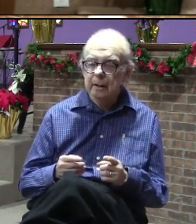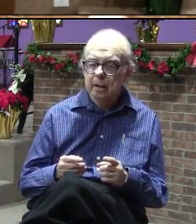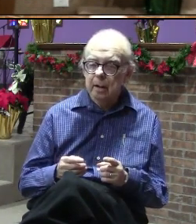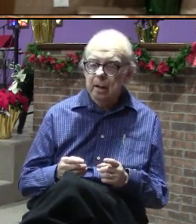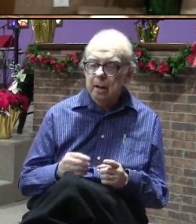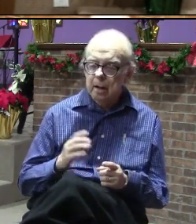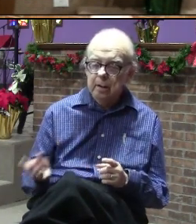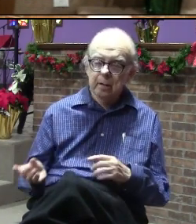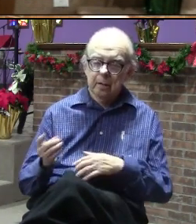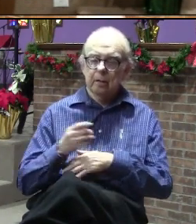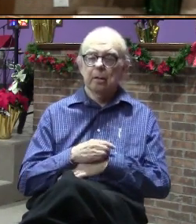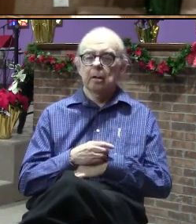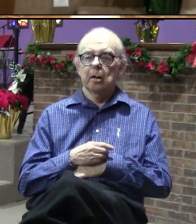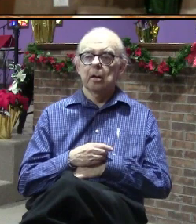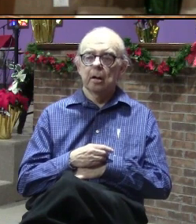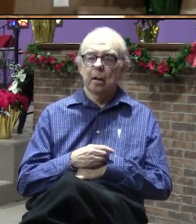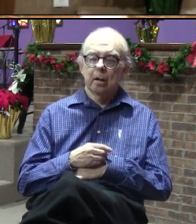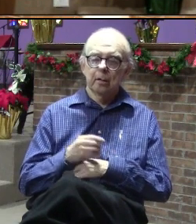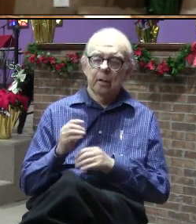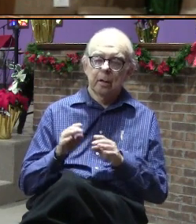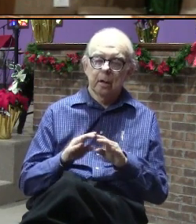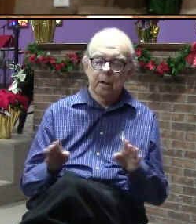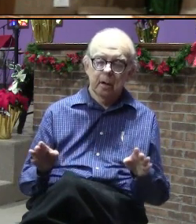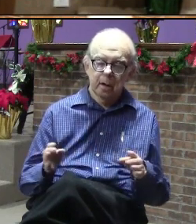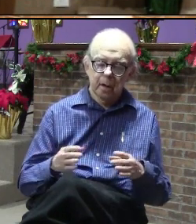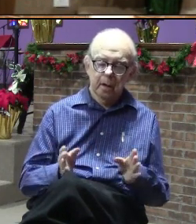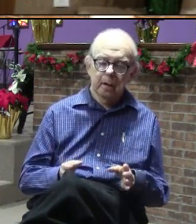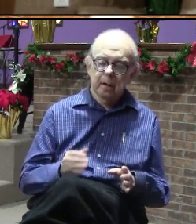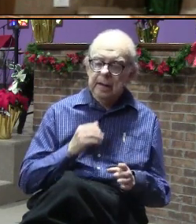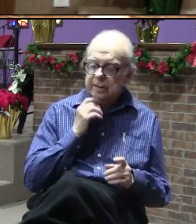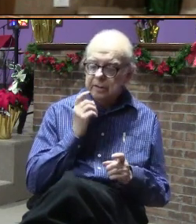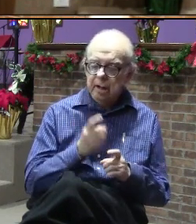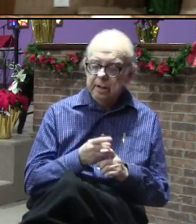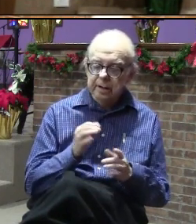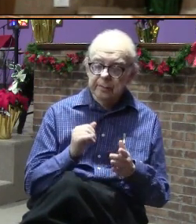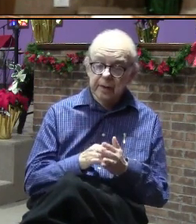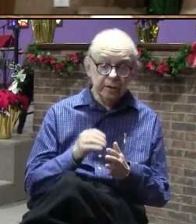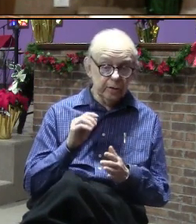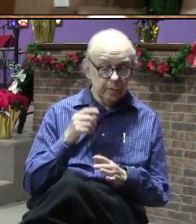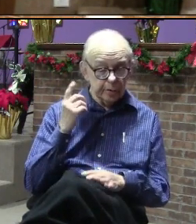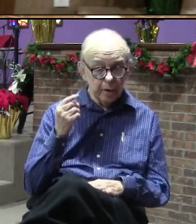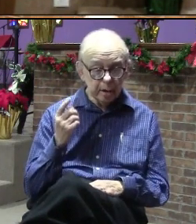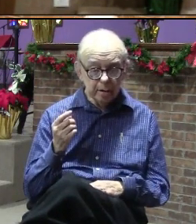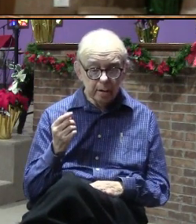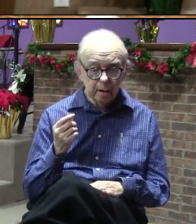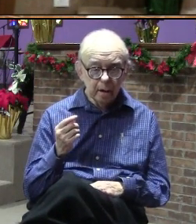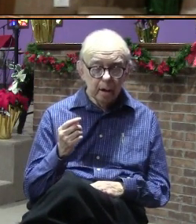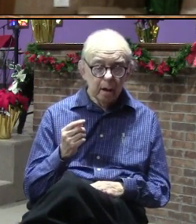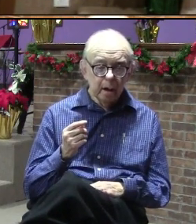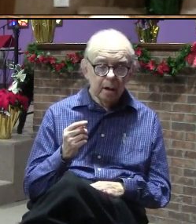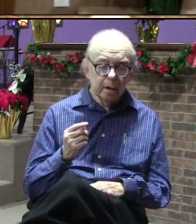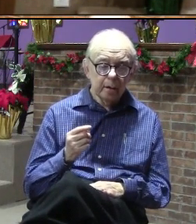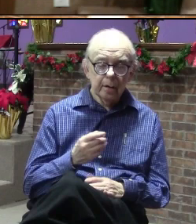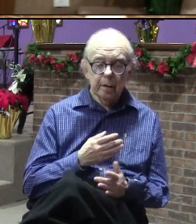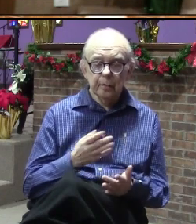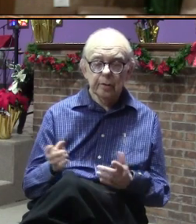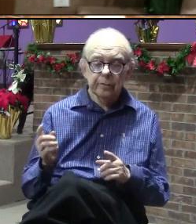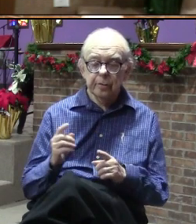On Christmas Day, you open that gift and it's not the gift that you thought. They bought you something